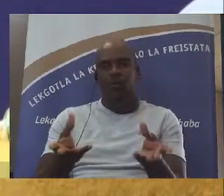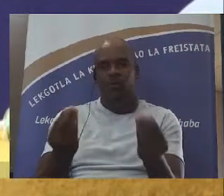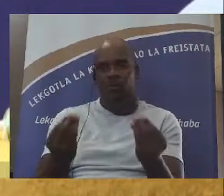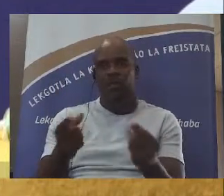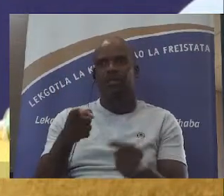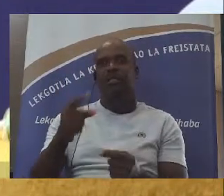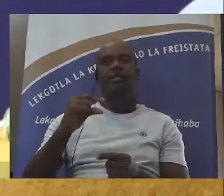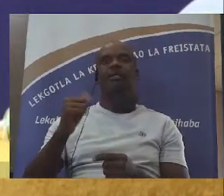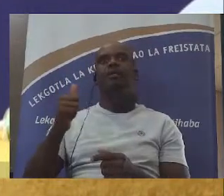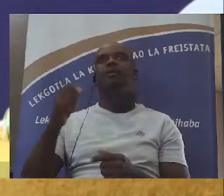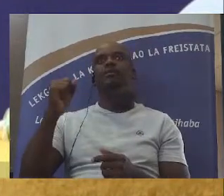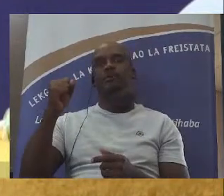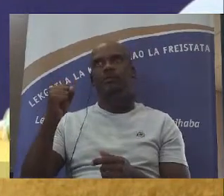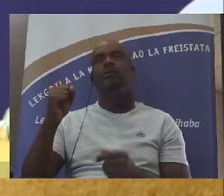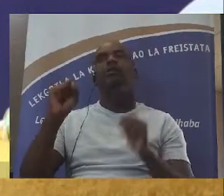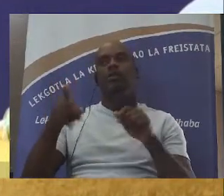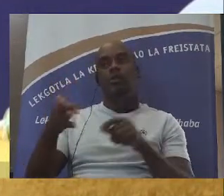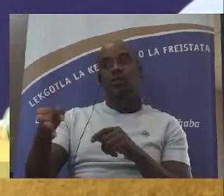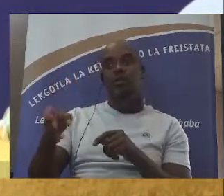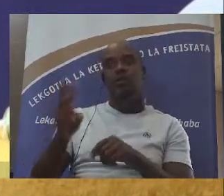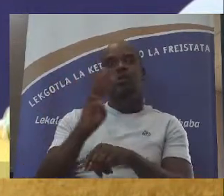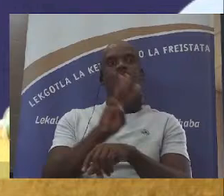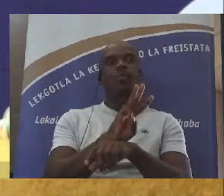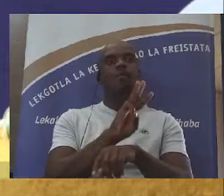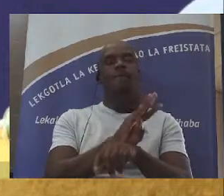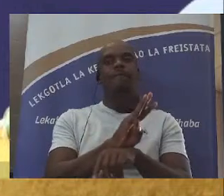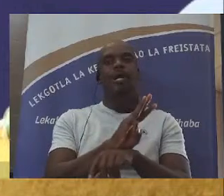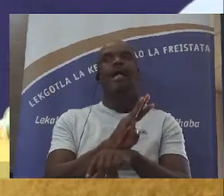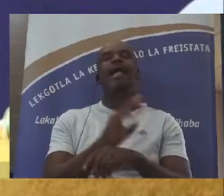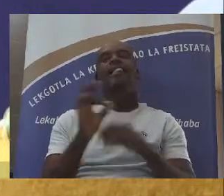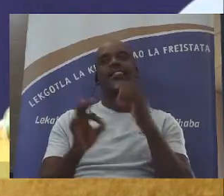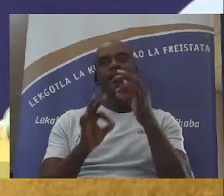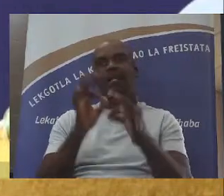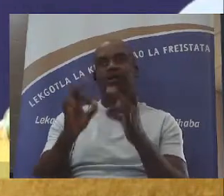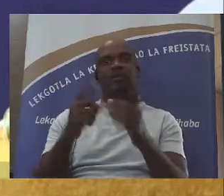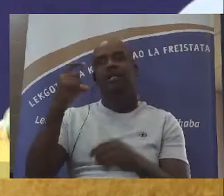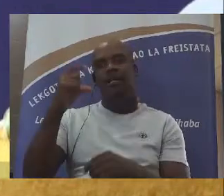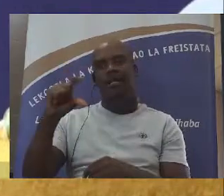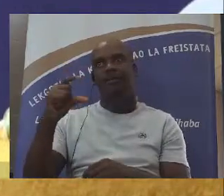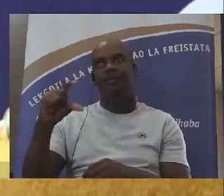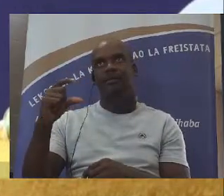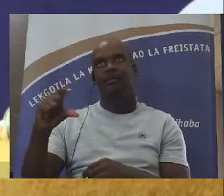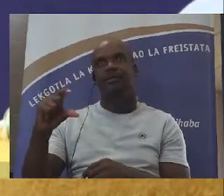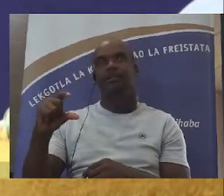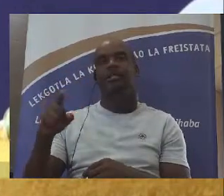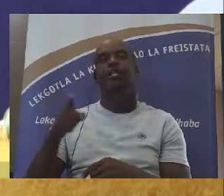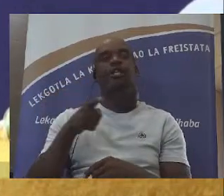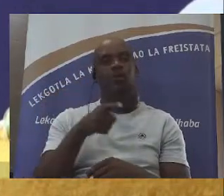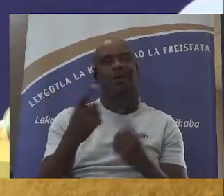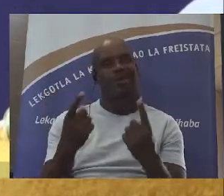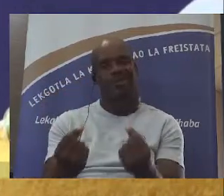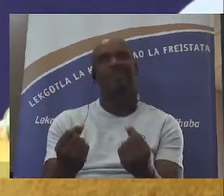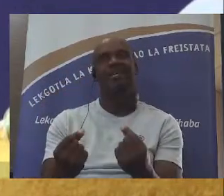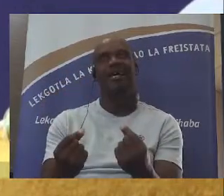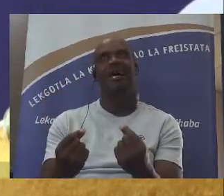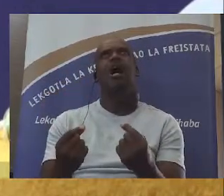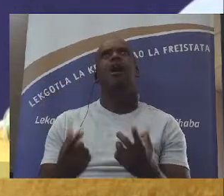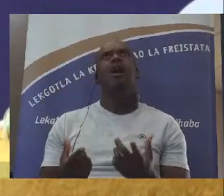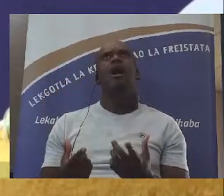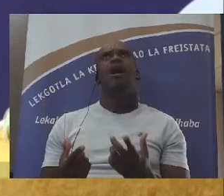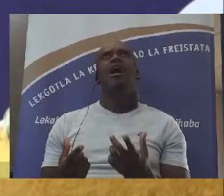gas, ke yona ena mme e bolelang a re ke licensing ke yone re etsang ka mantswe a mang e o